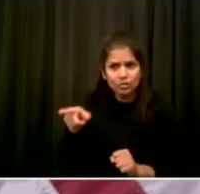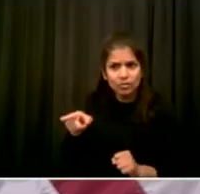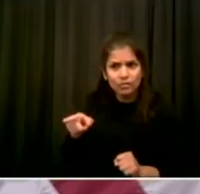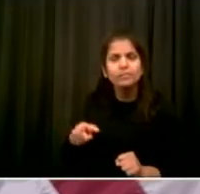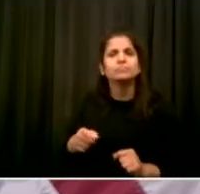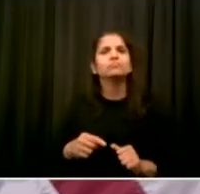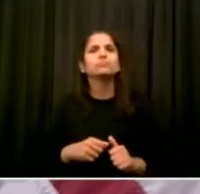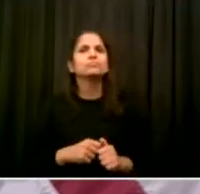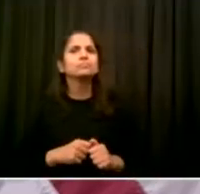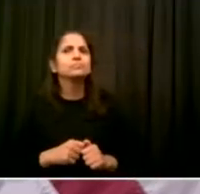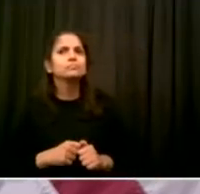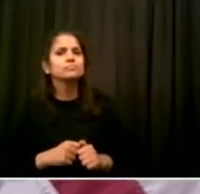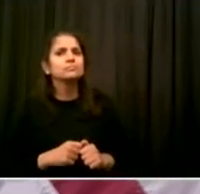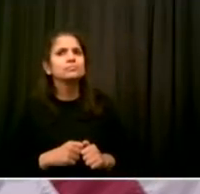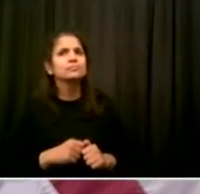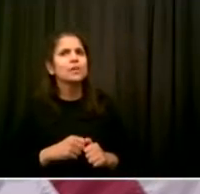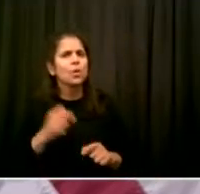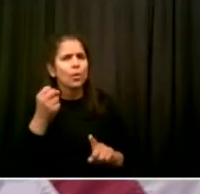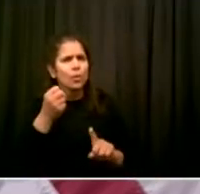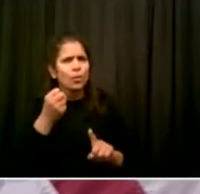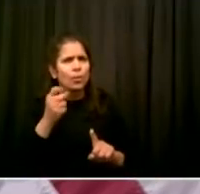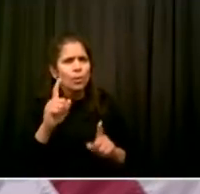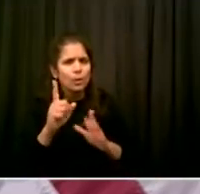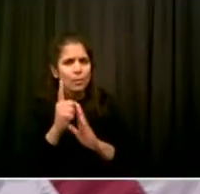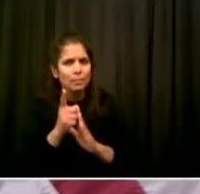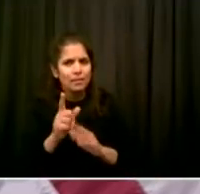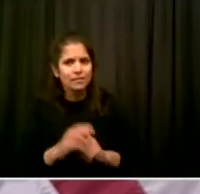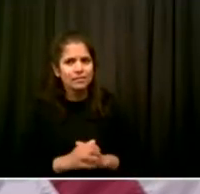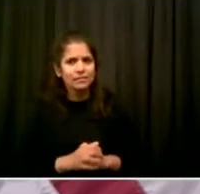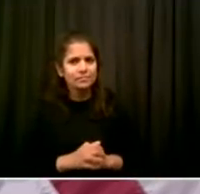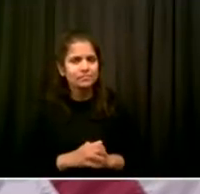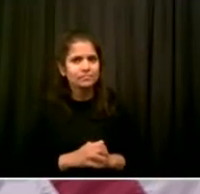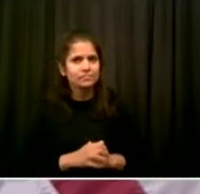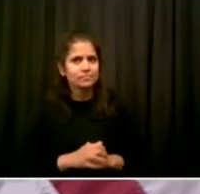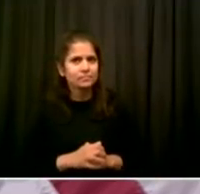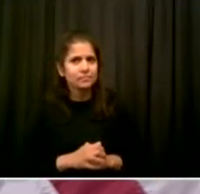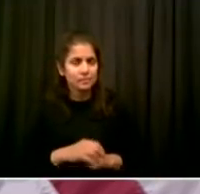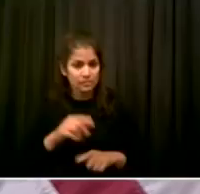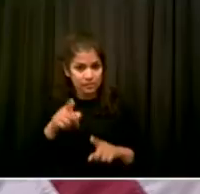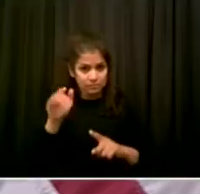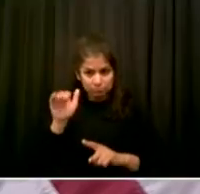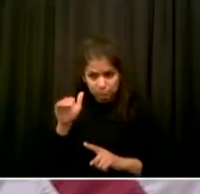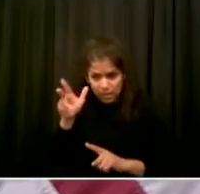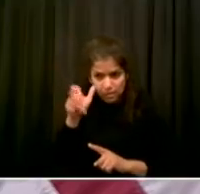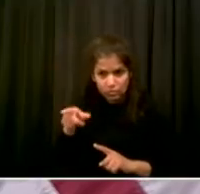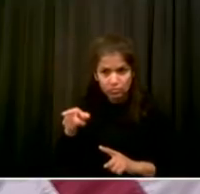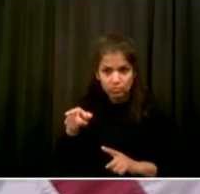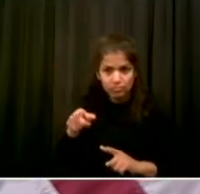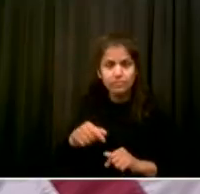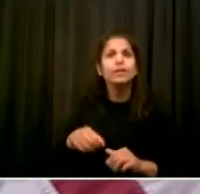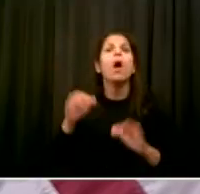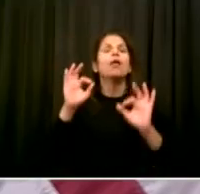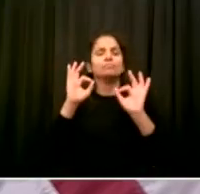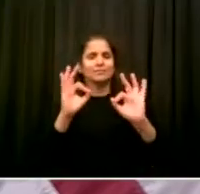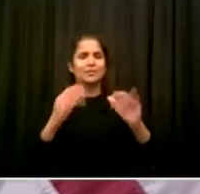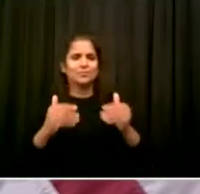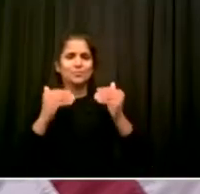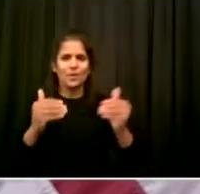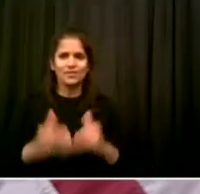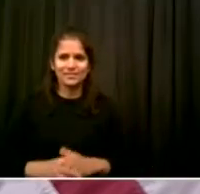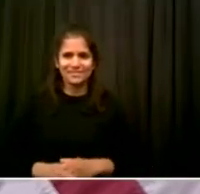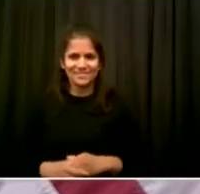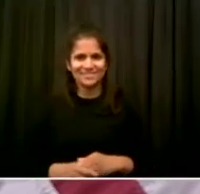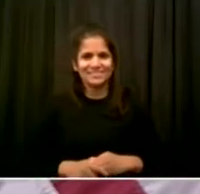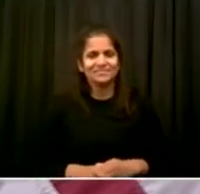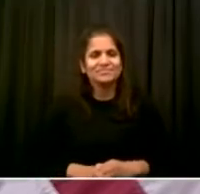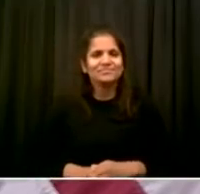We've almost got him. There we go. Robert? Can you hear me? There we go. Okay. I caught the virus on the subway in